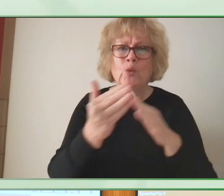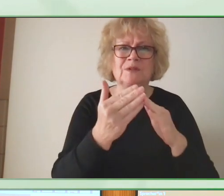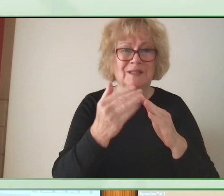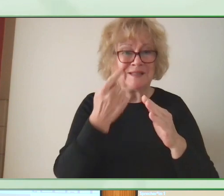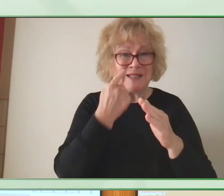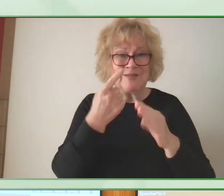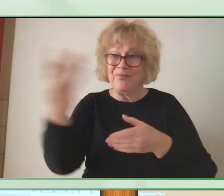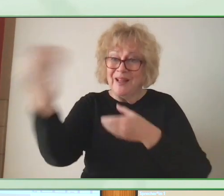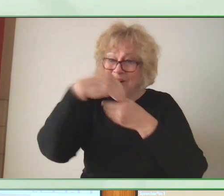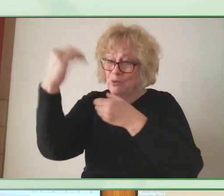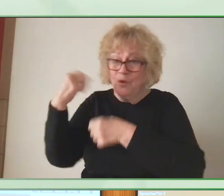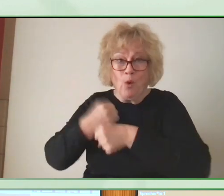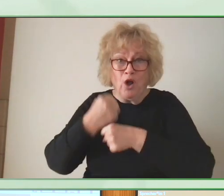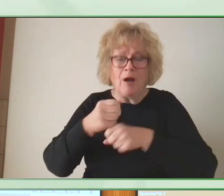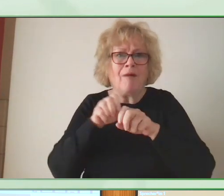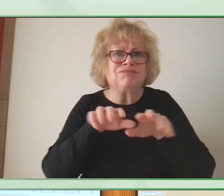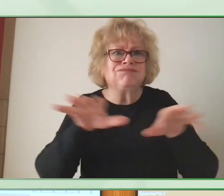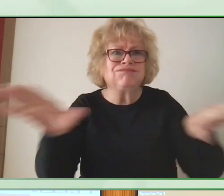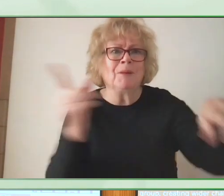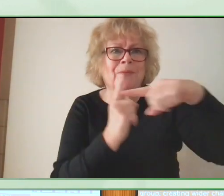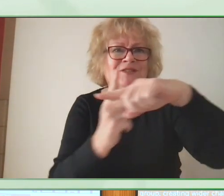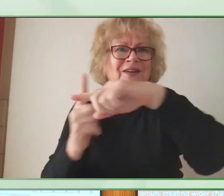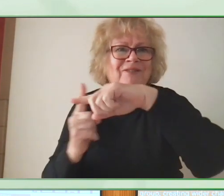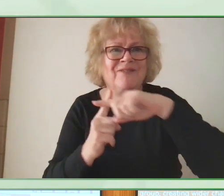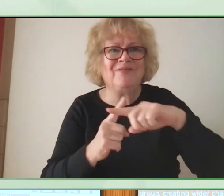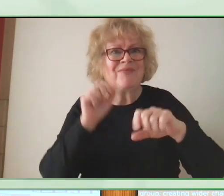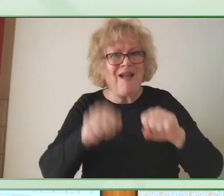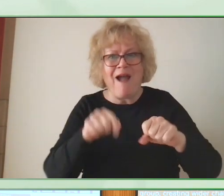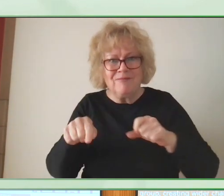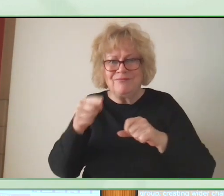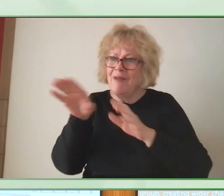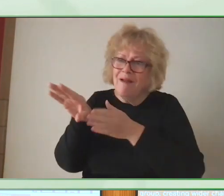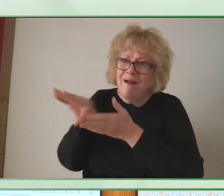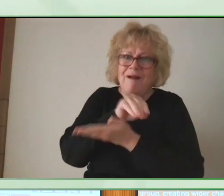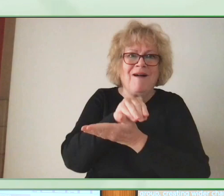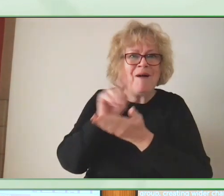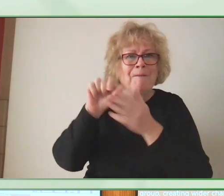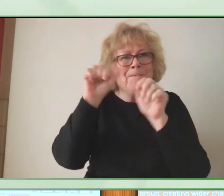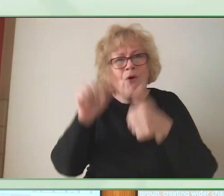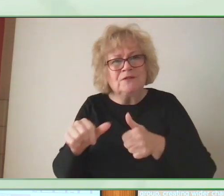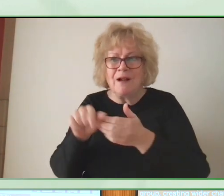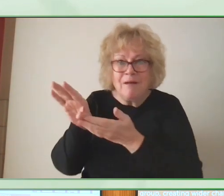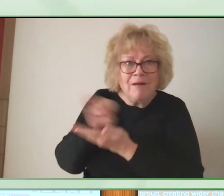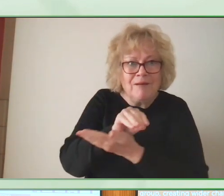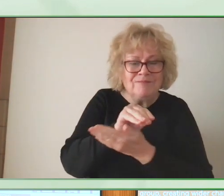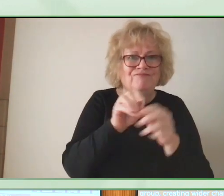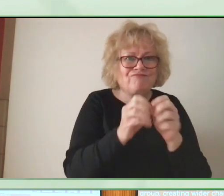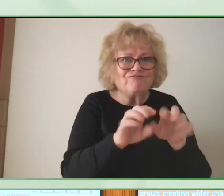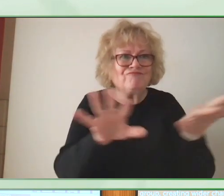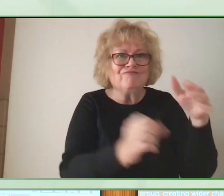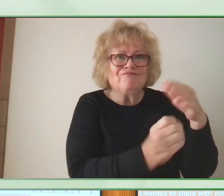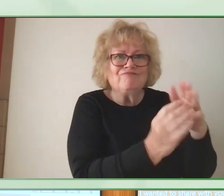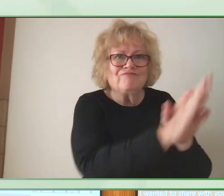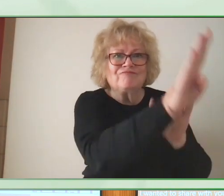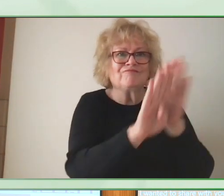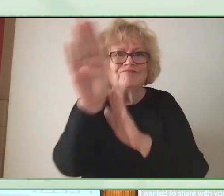change. I wanted to share with you today two stories of two women